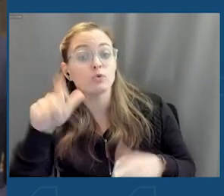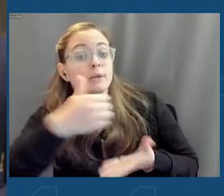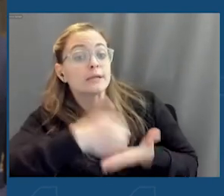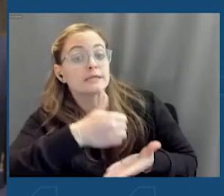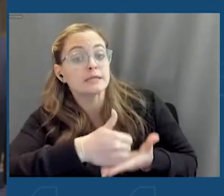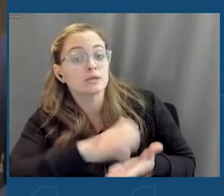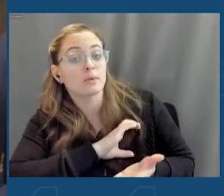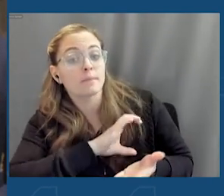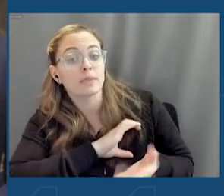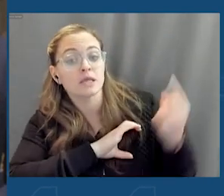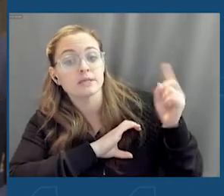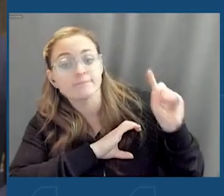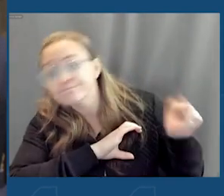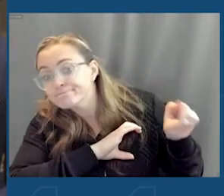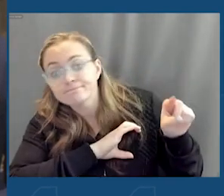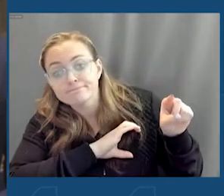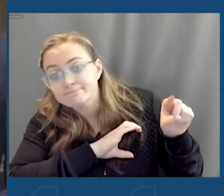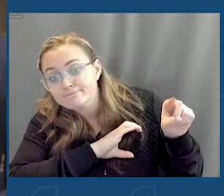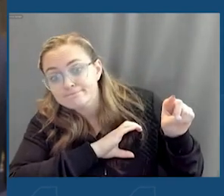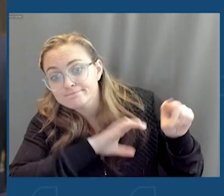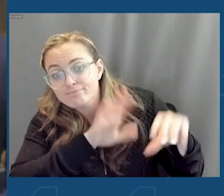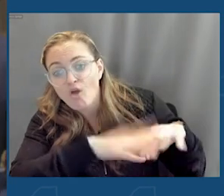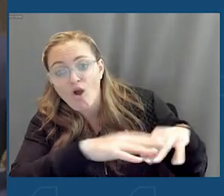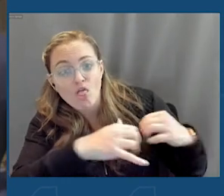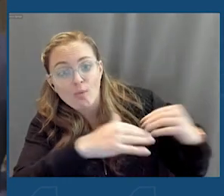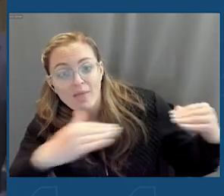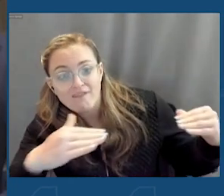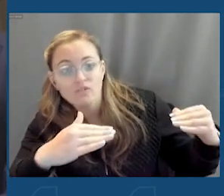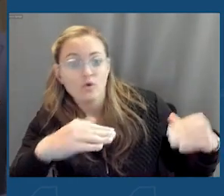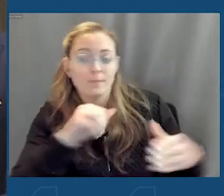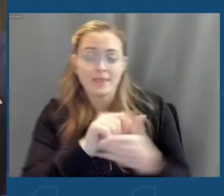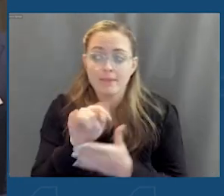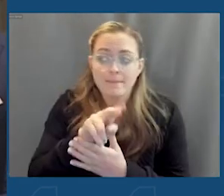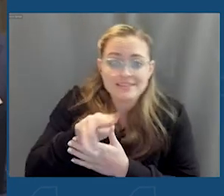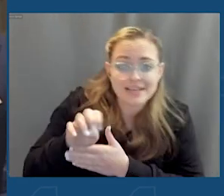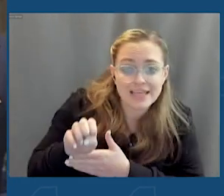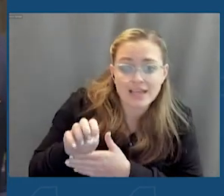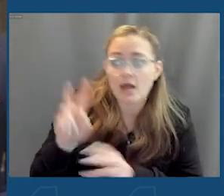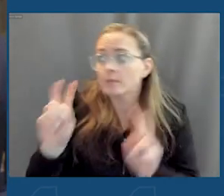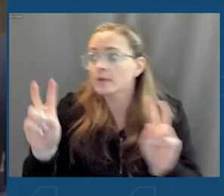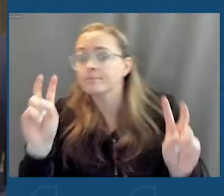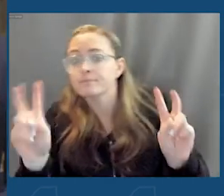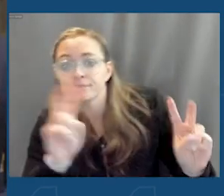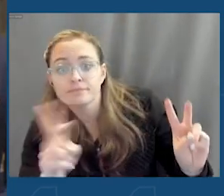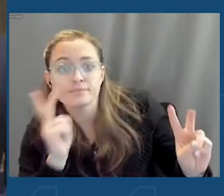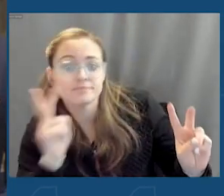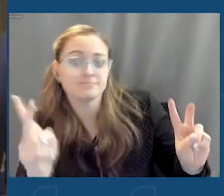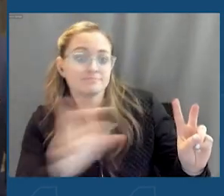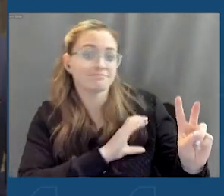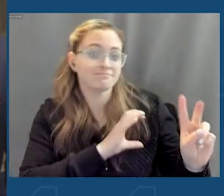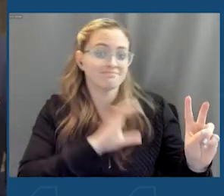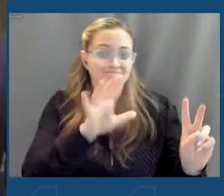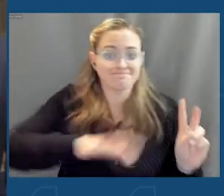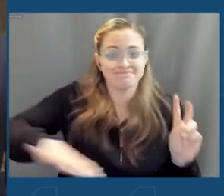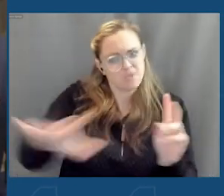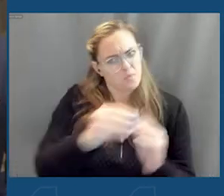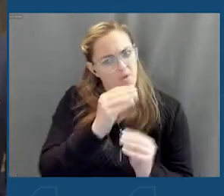police officer on the platform, in the mezzanine. And I'm looking around me. Of course, I was surrounded by a few more police than usual,